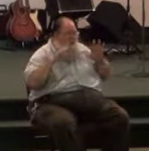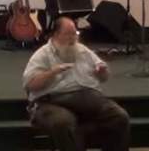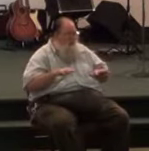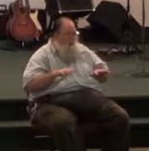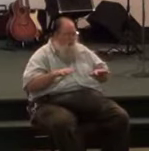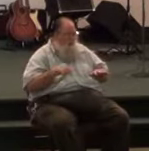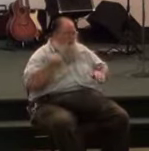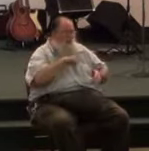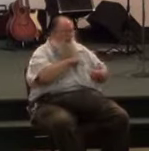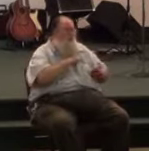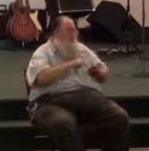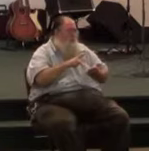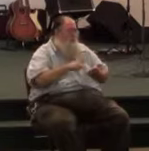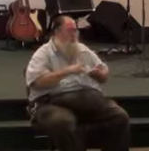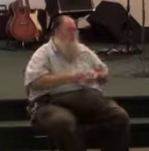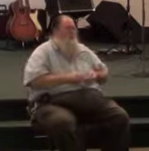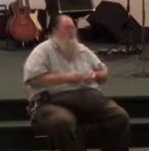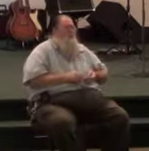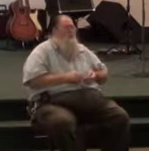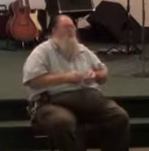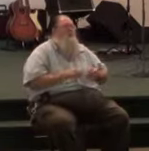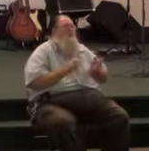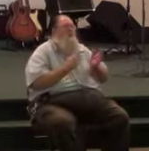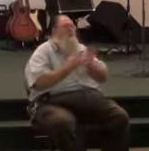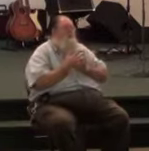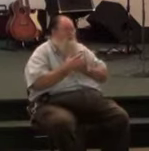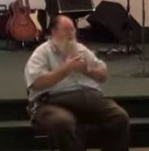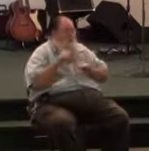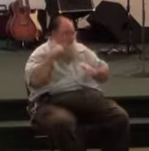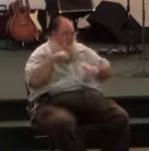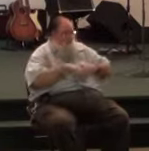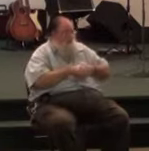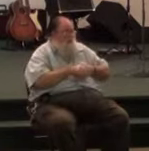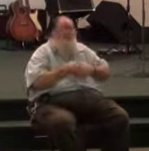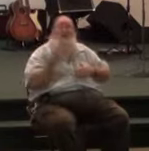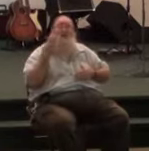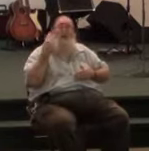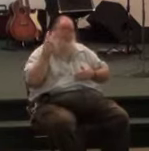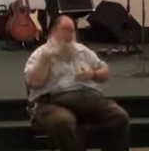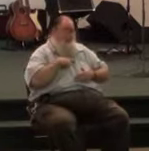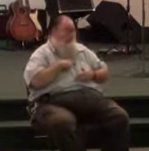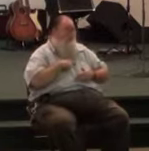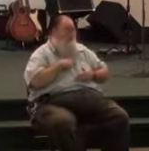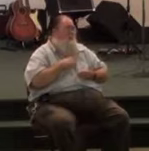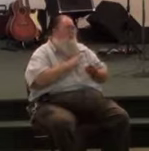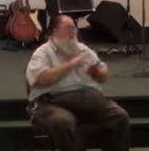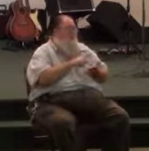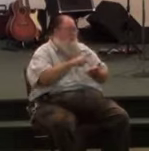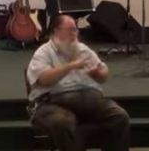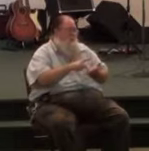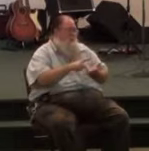of Christ sitting here this morning, and he looks at us as spotless. And he can do that